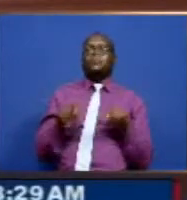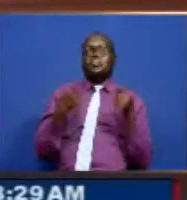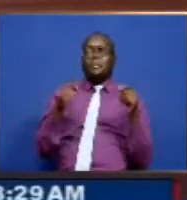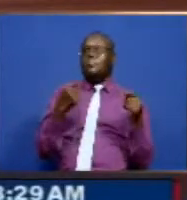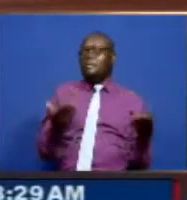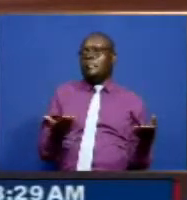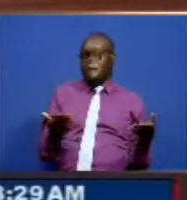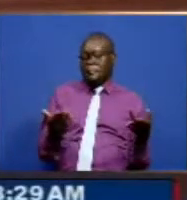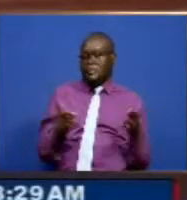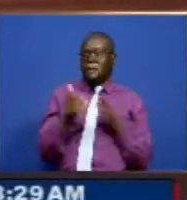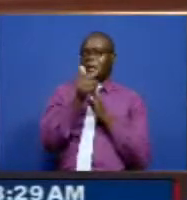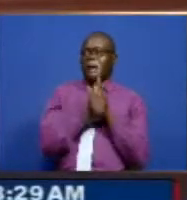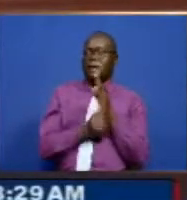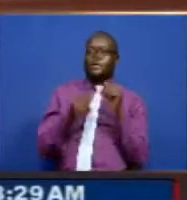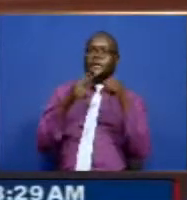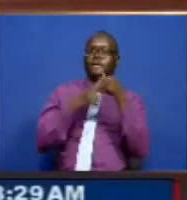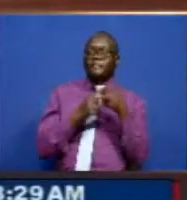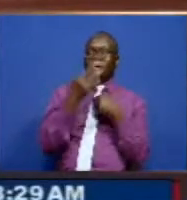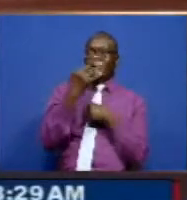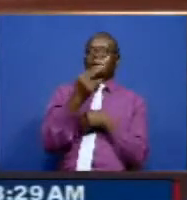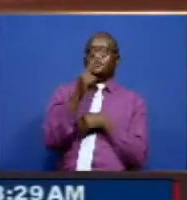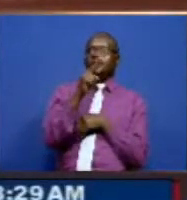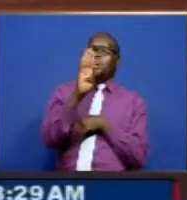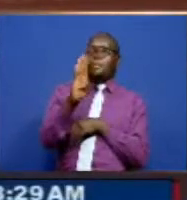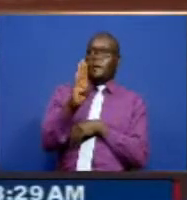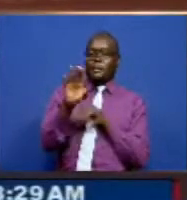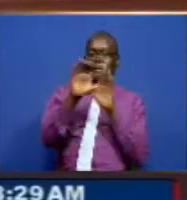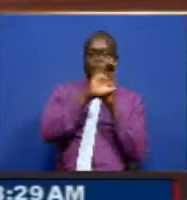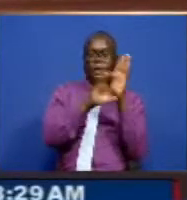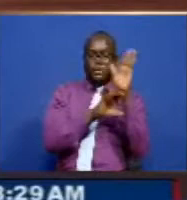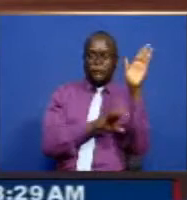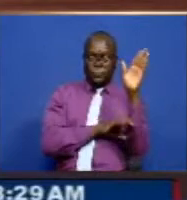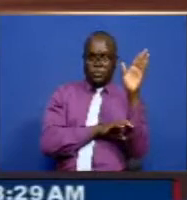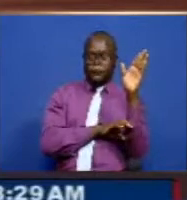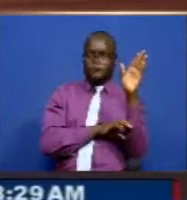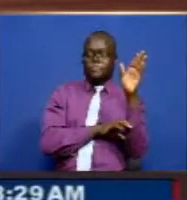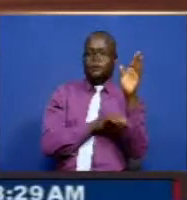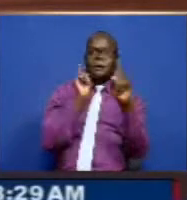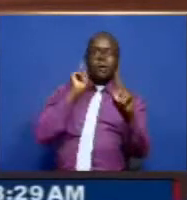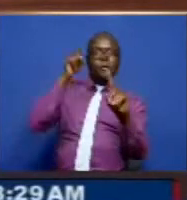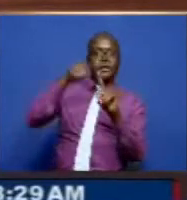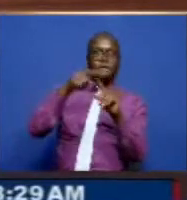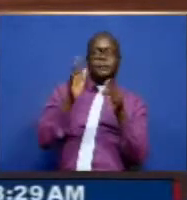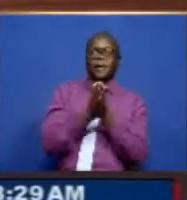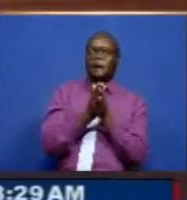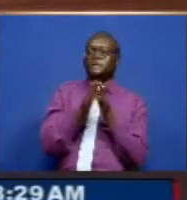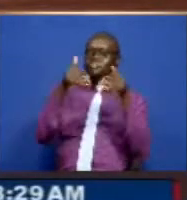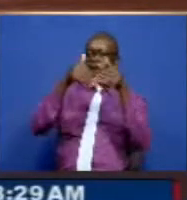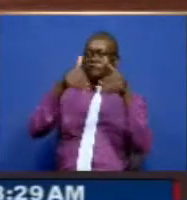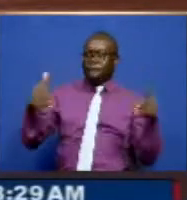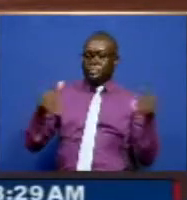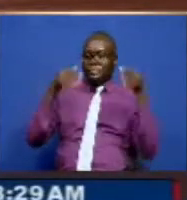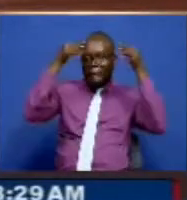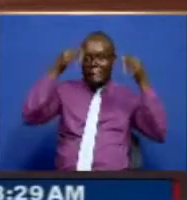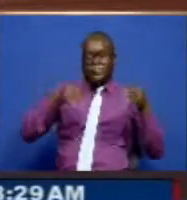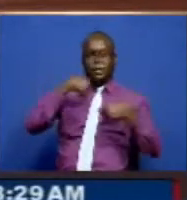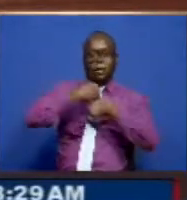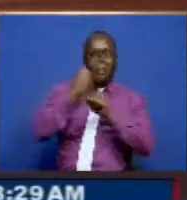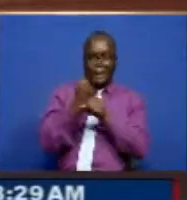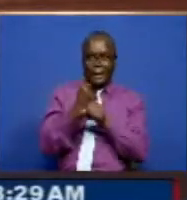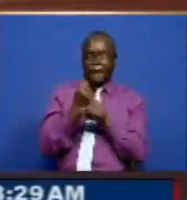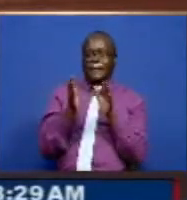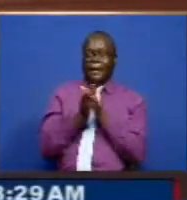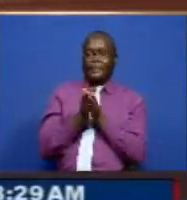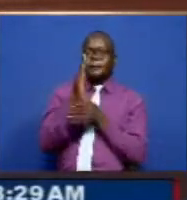of the Article 73(2)(b) of the Constitution on objectivity and impartiality in decision making and